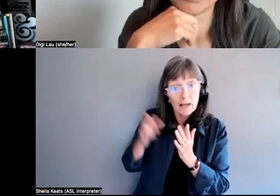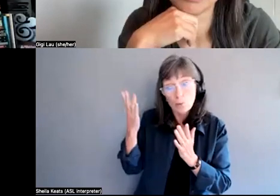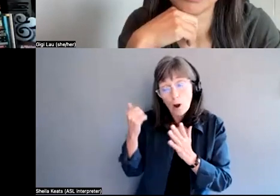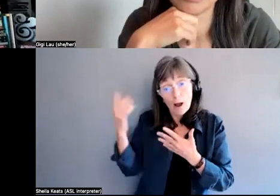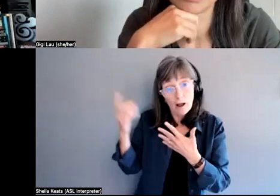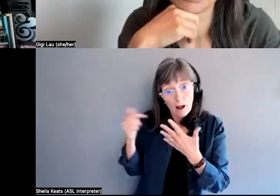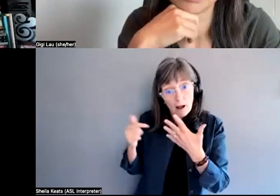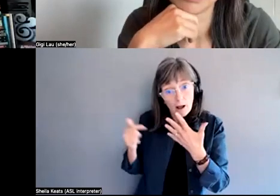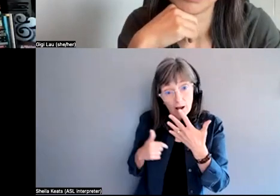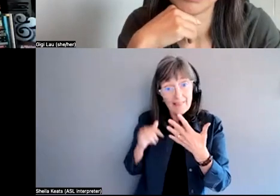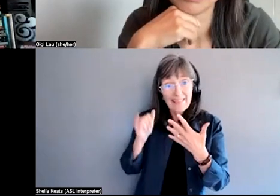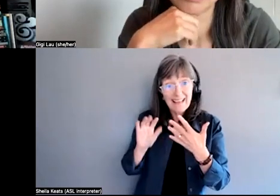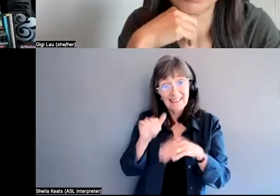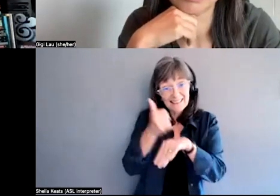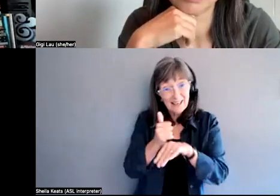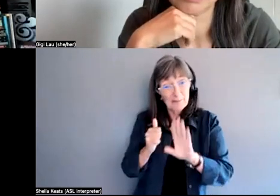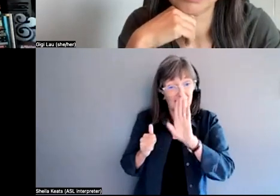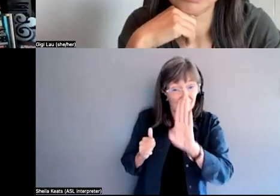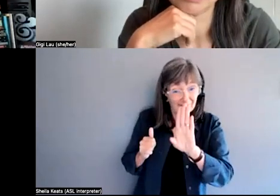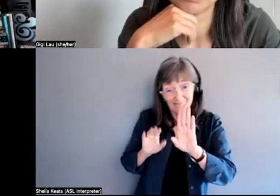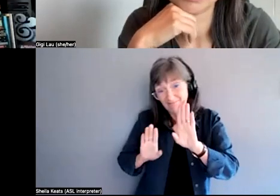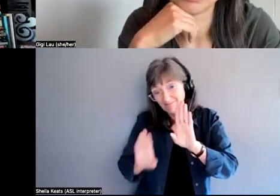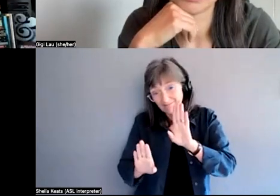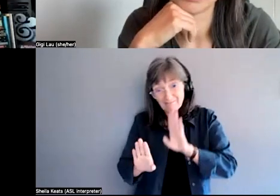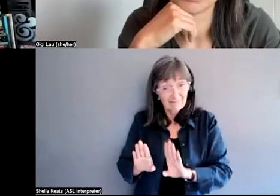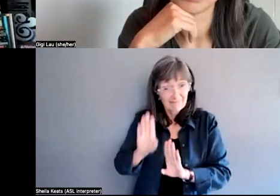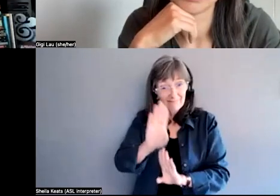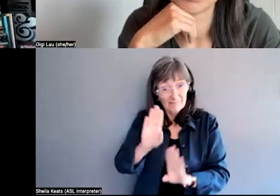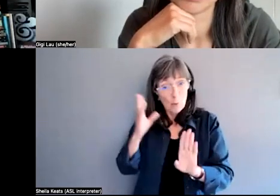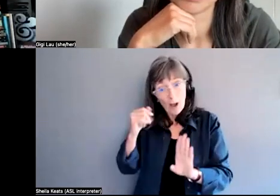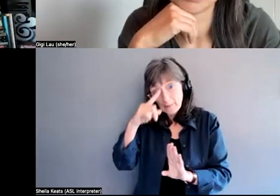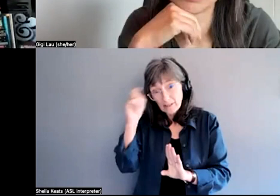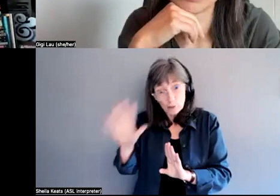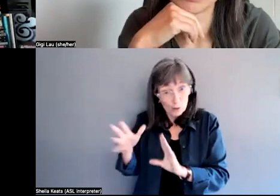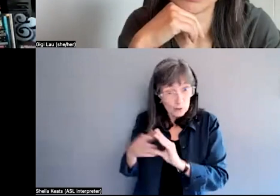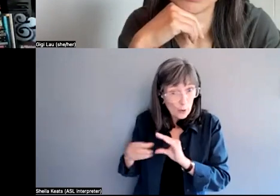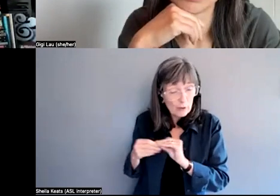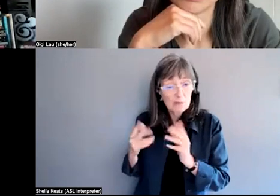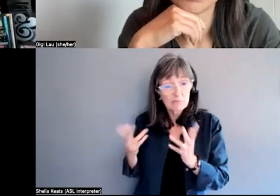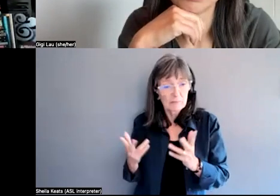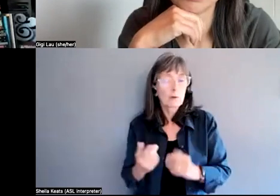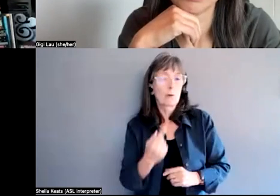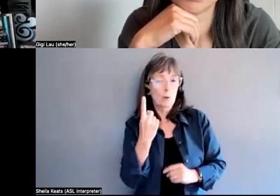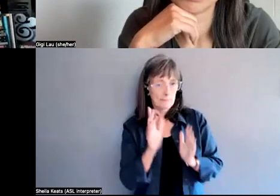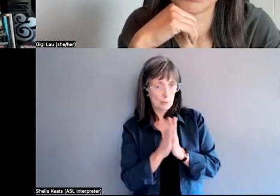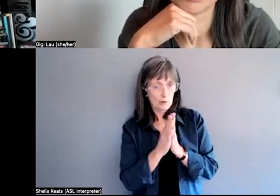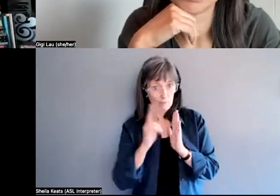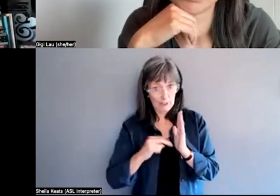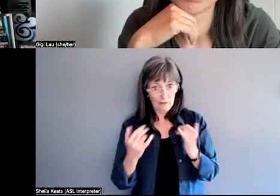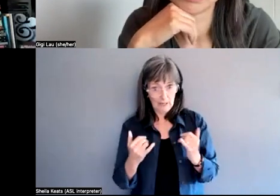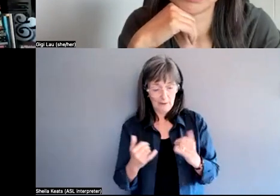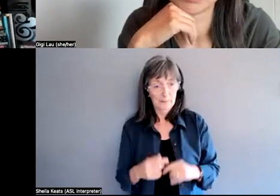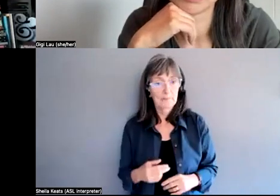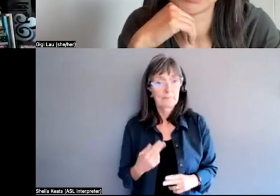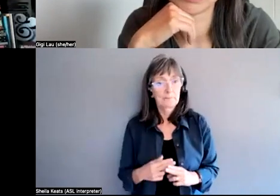situating it here in this place. What spoke to me was this. There's a book I'm reading right now called